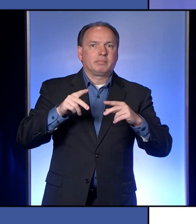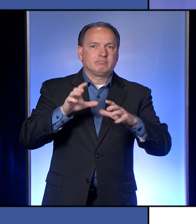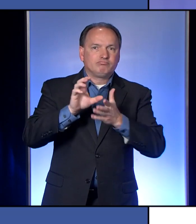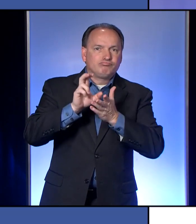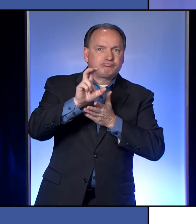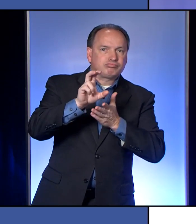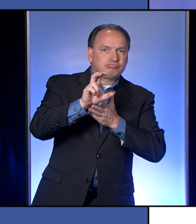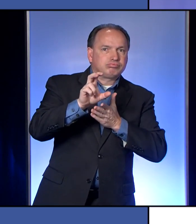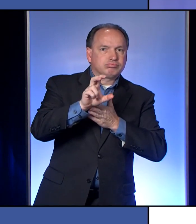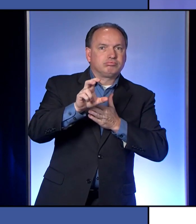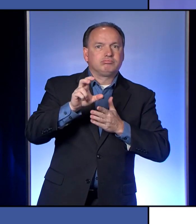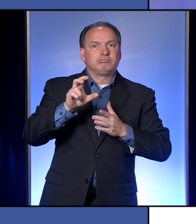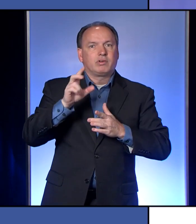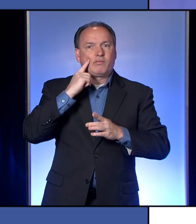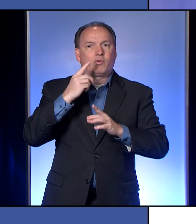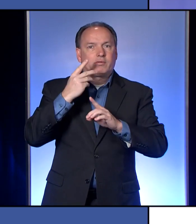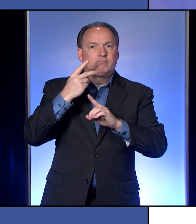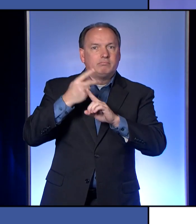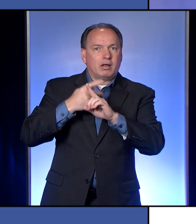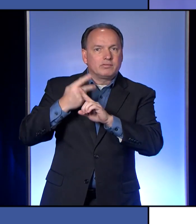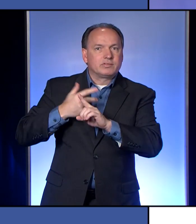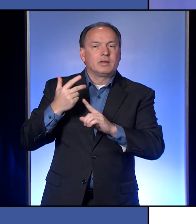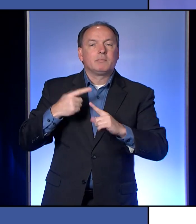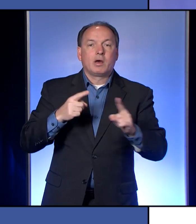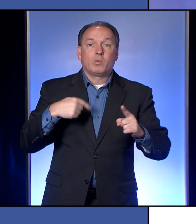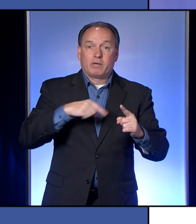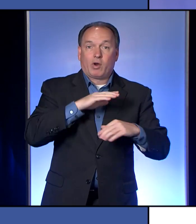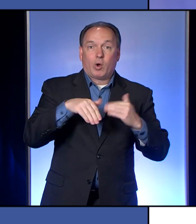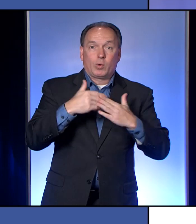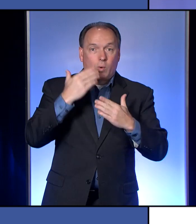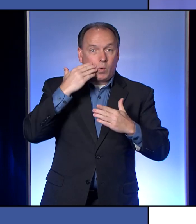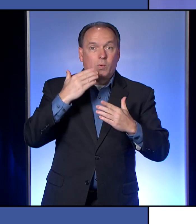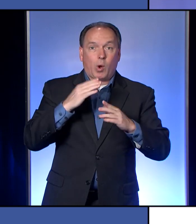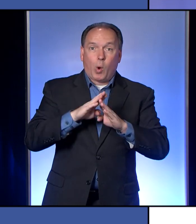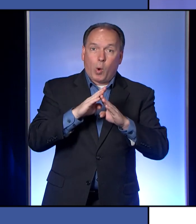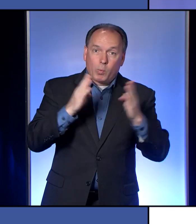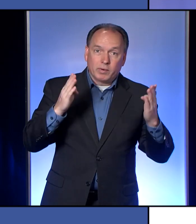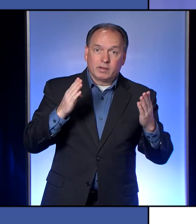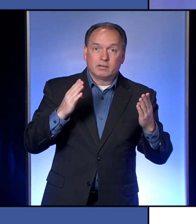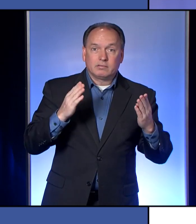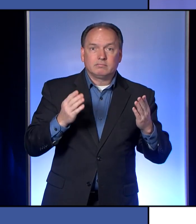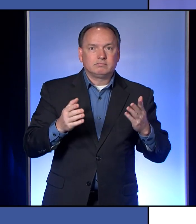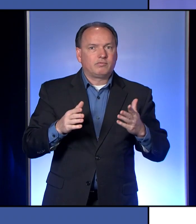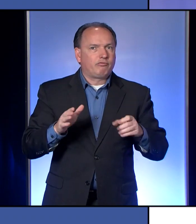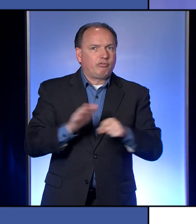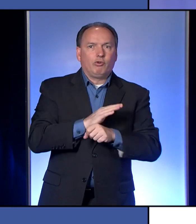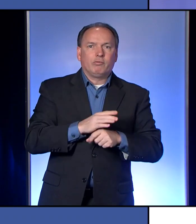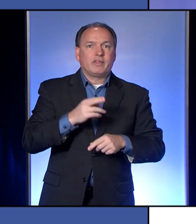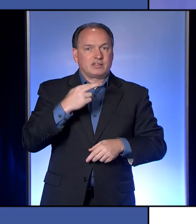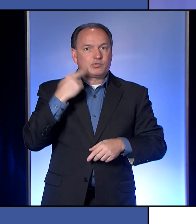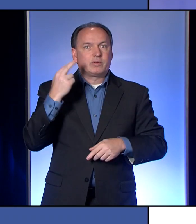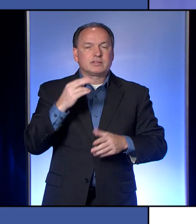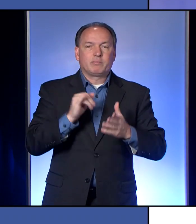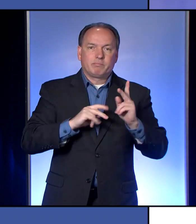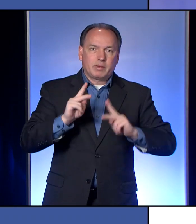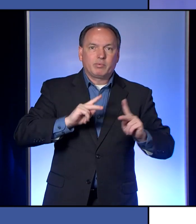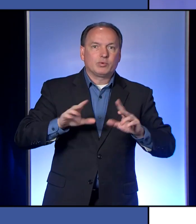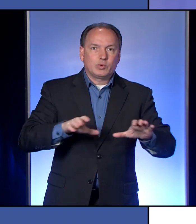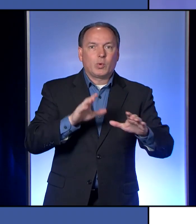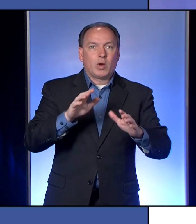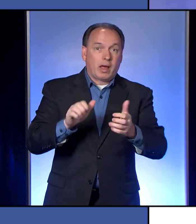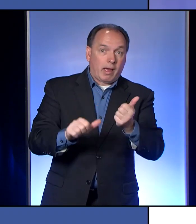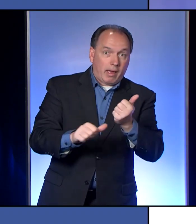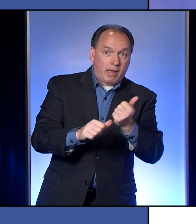couple months. But, as we all have said, reopening is the risk, right? It's what do people do? Do people actually help us